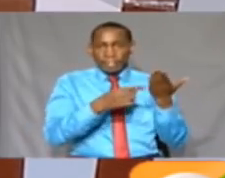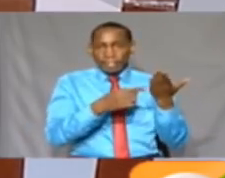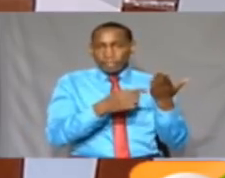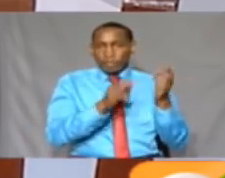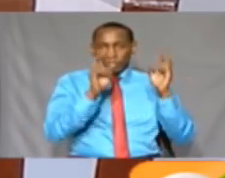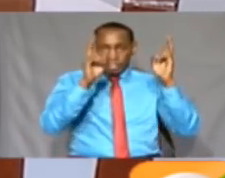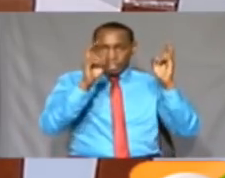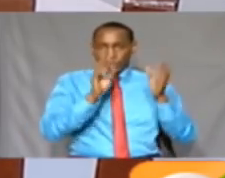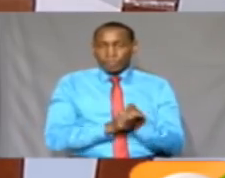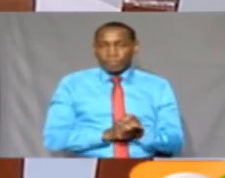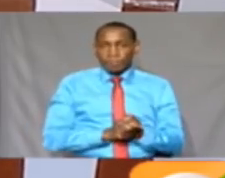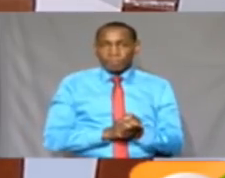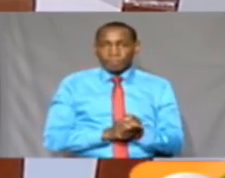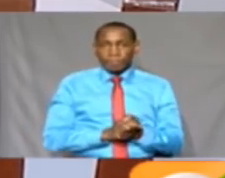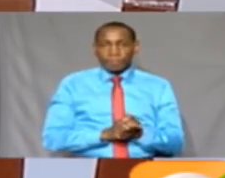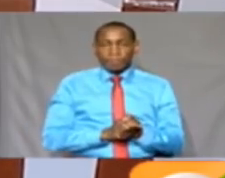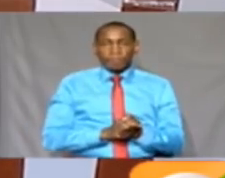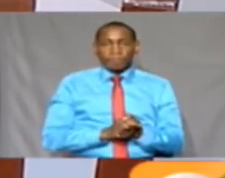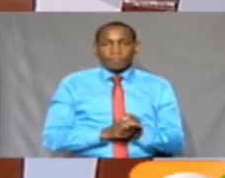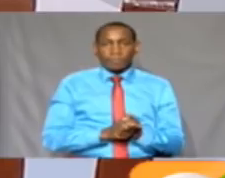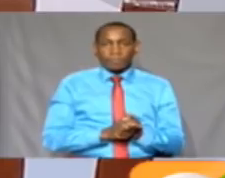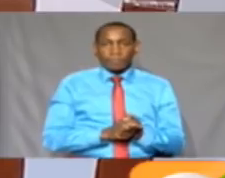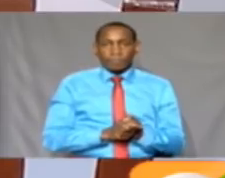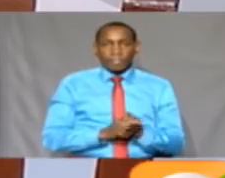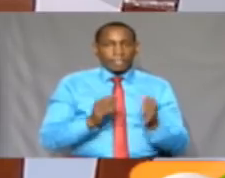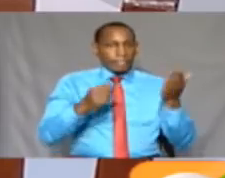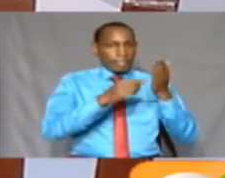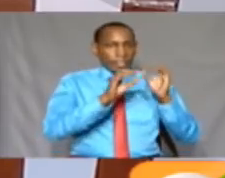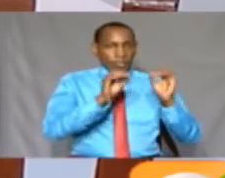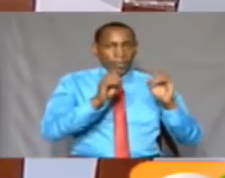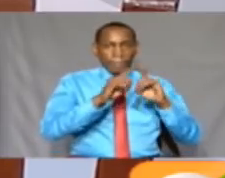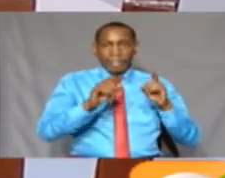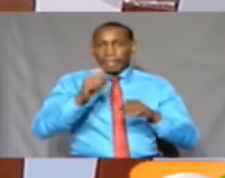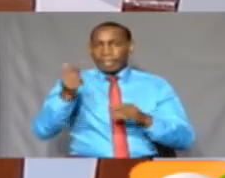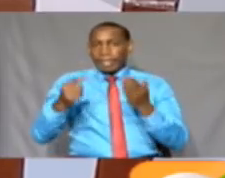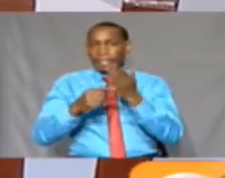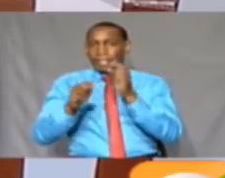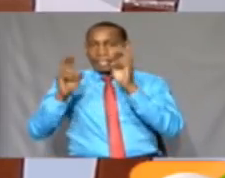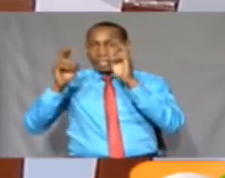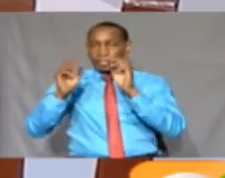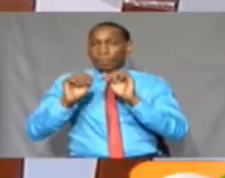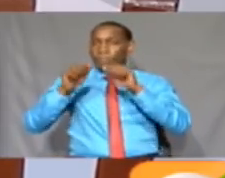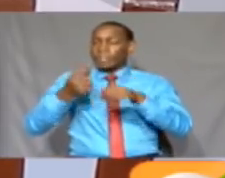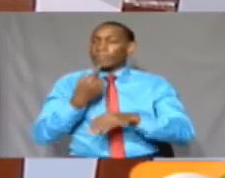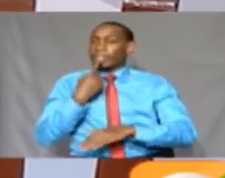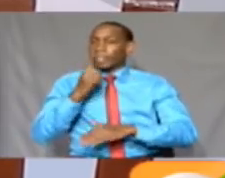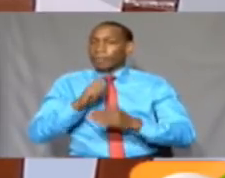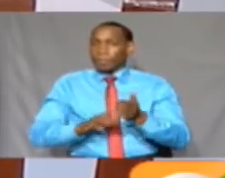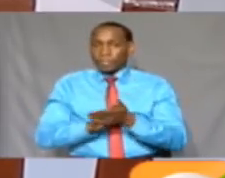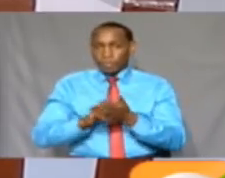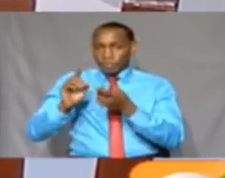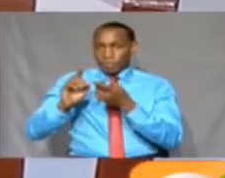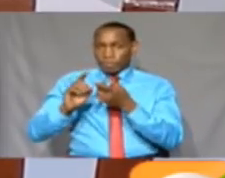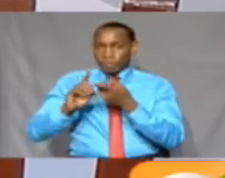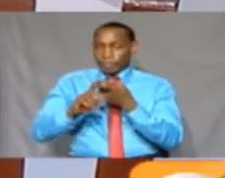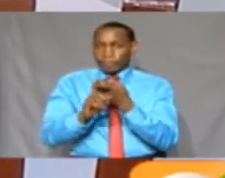ones, but if you, I mean, the non-technical ones, but the more technical ones, I would tell you, is